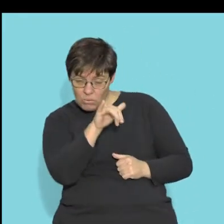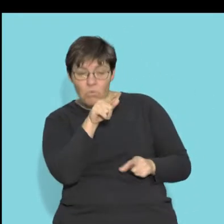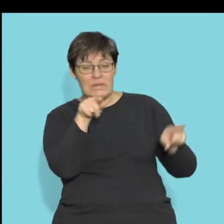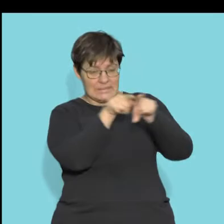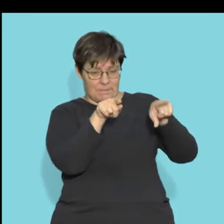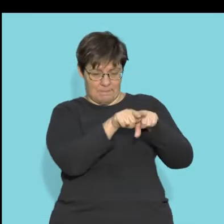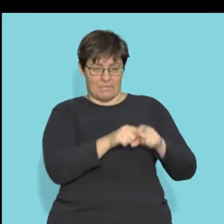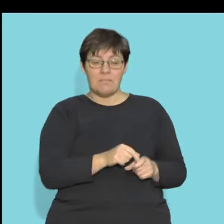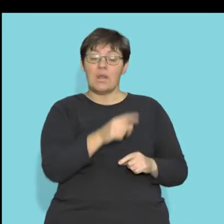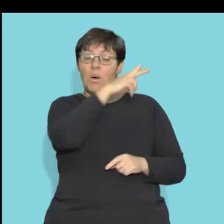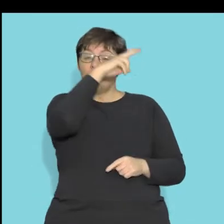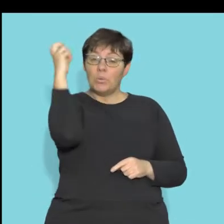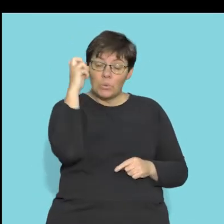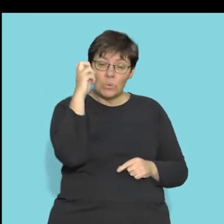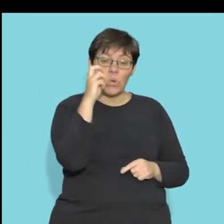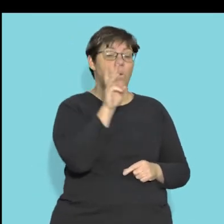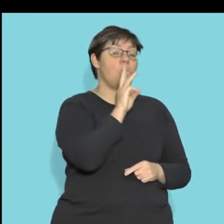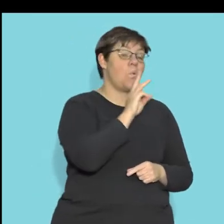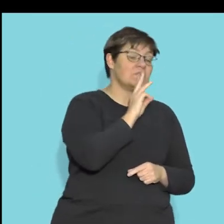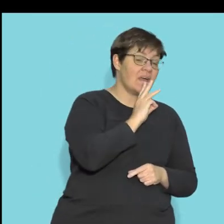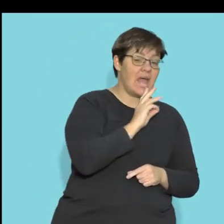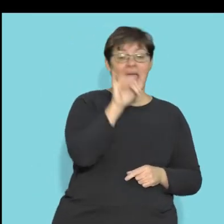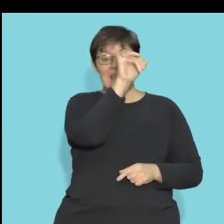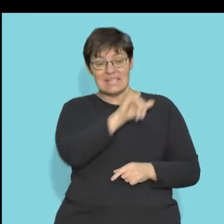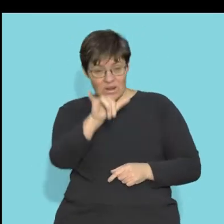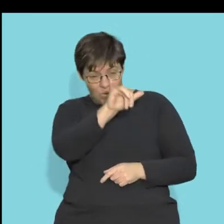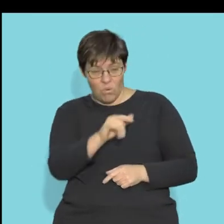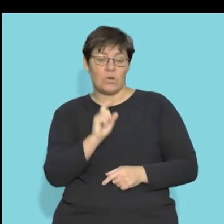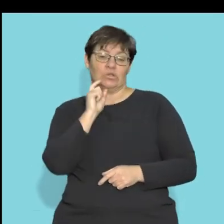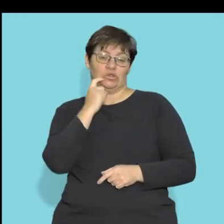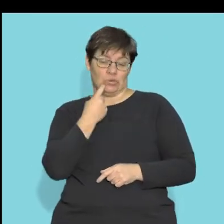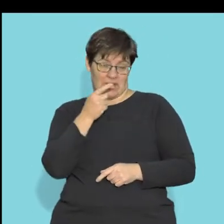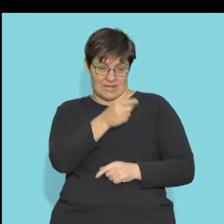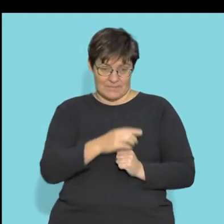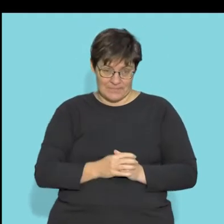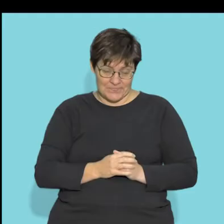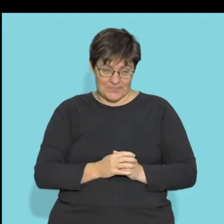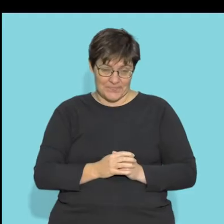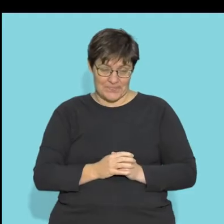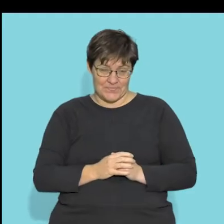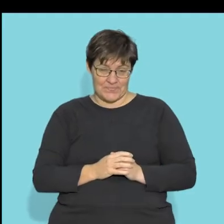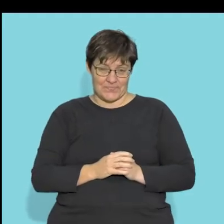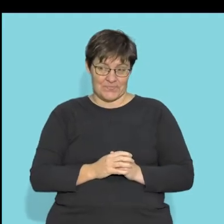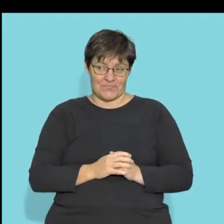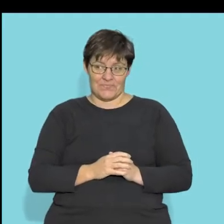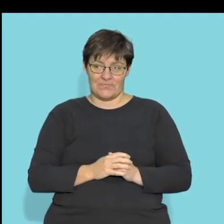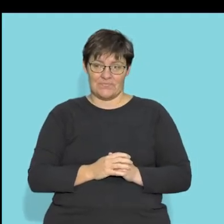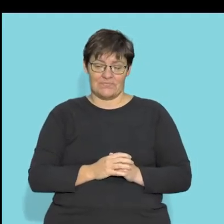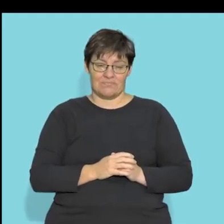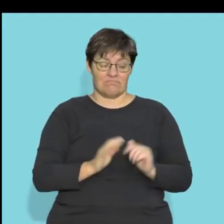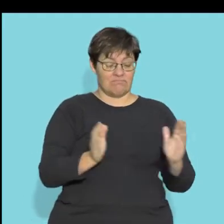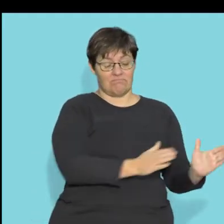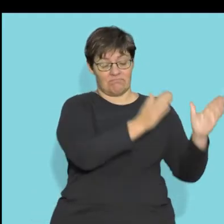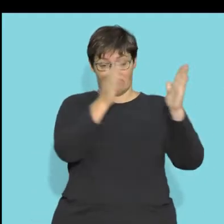water, as there is yellow, which is going to be my sugar. If we have a look